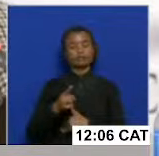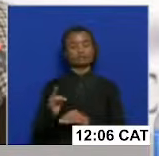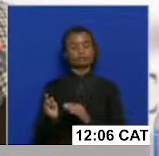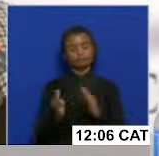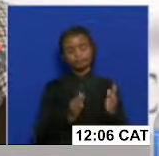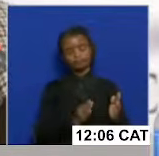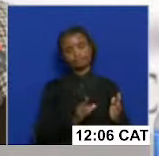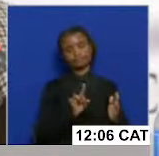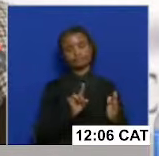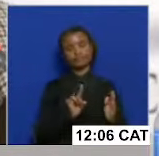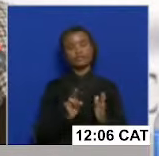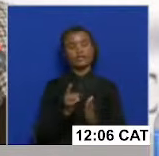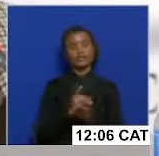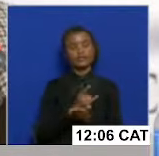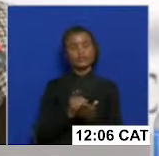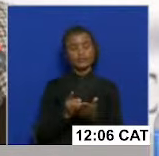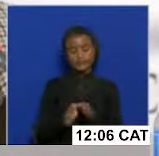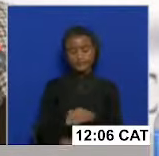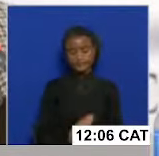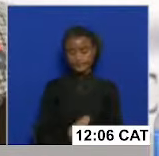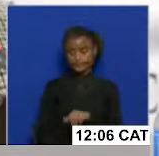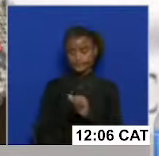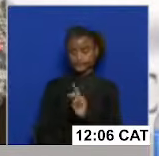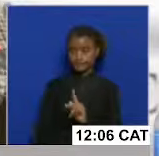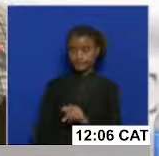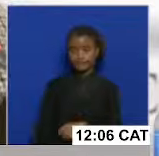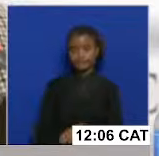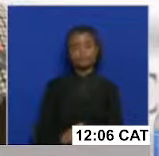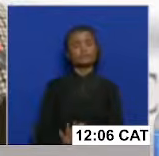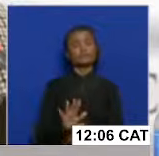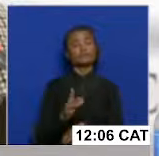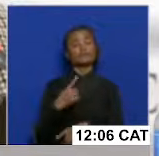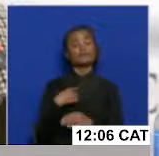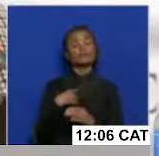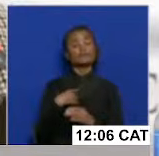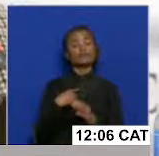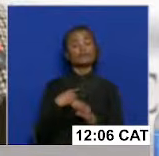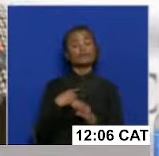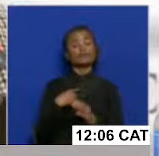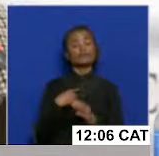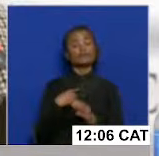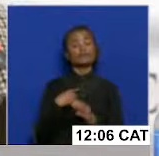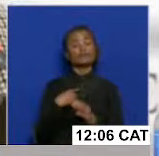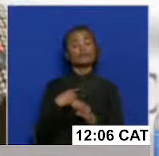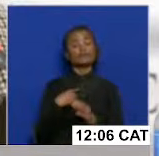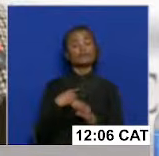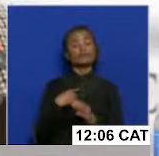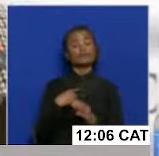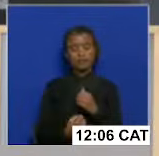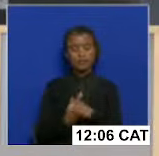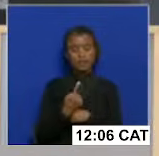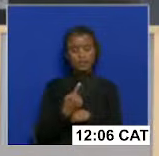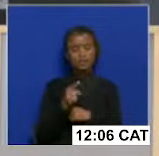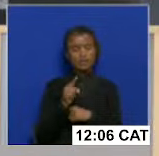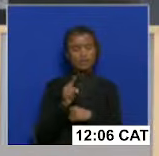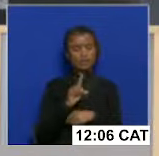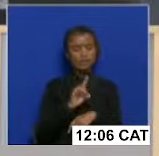Okay. It was only later that I found out that some of the stones were found in